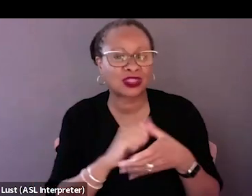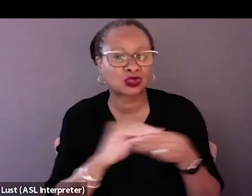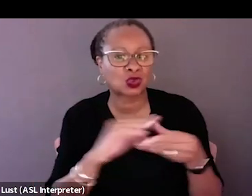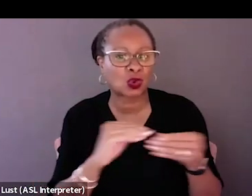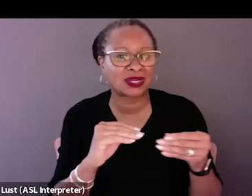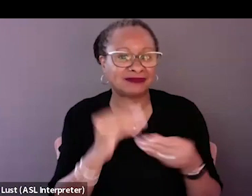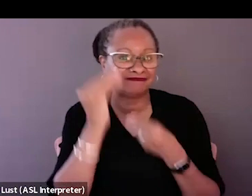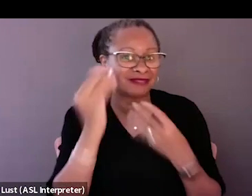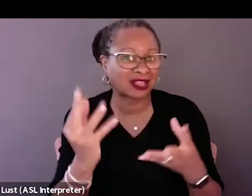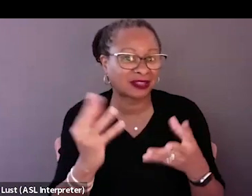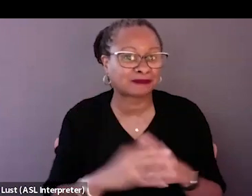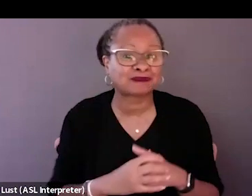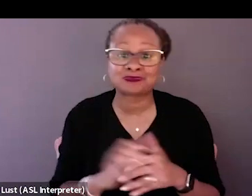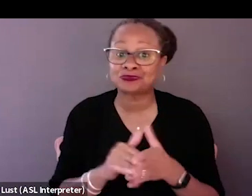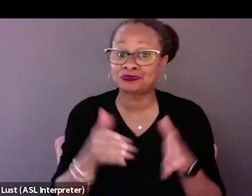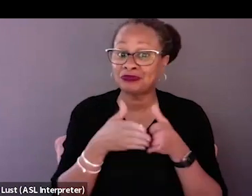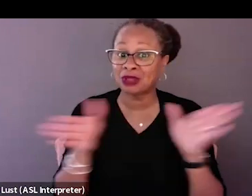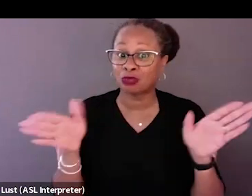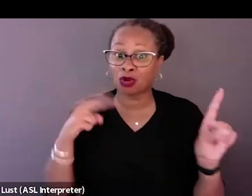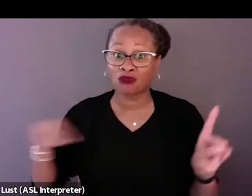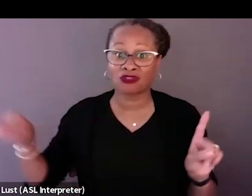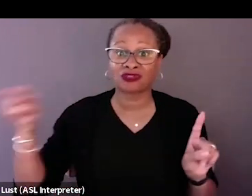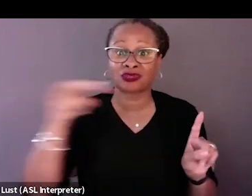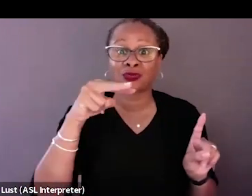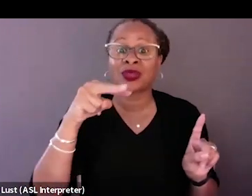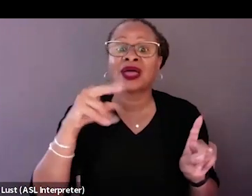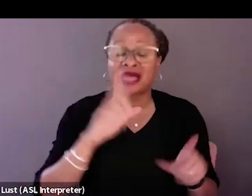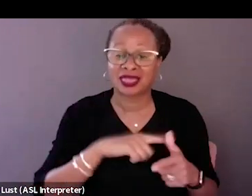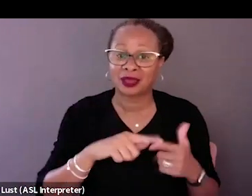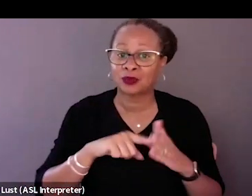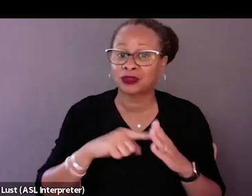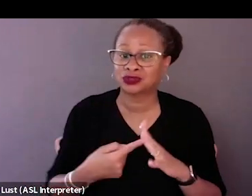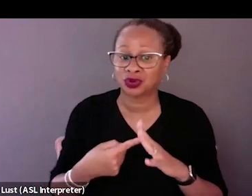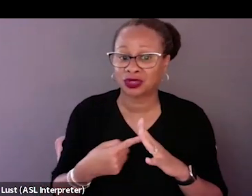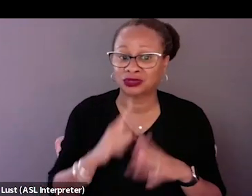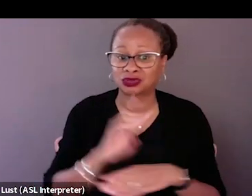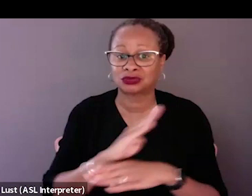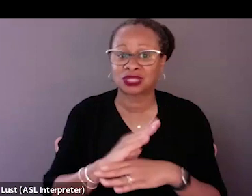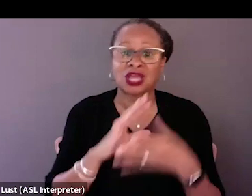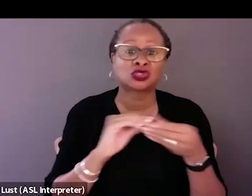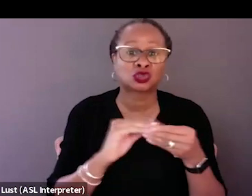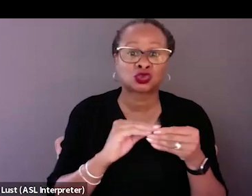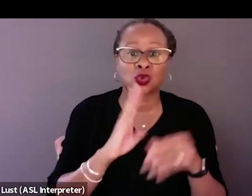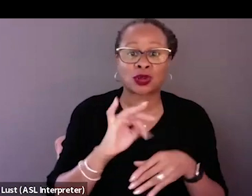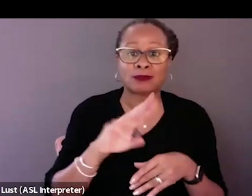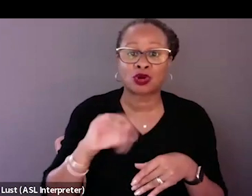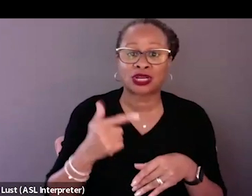then so that was the broad view. And then we just started actually storyboarding each of